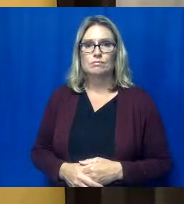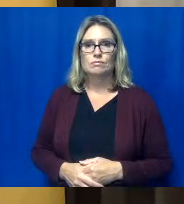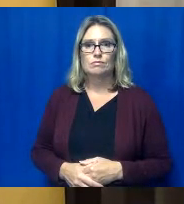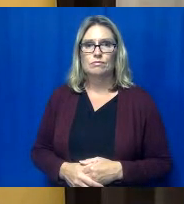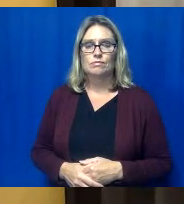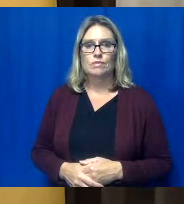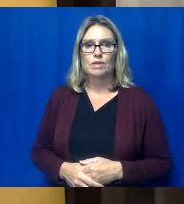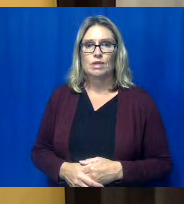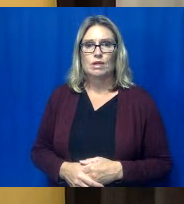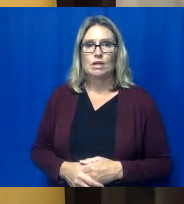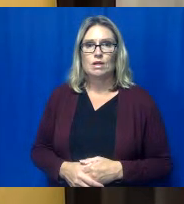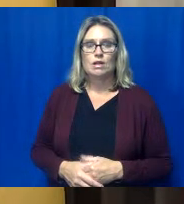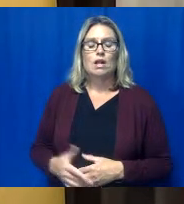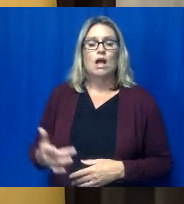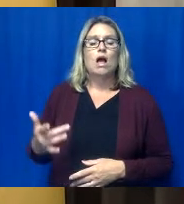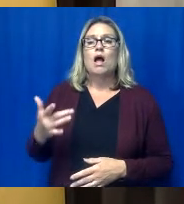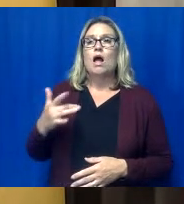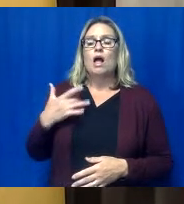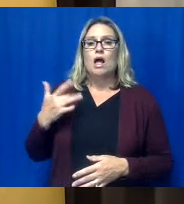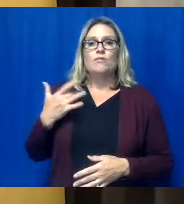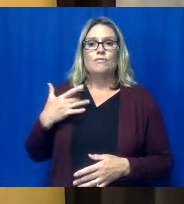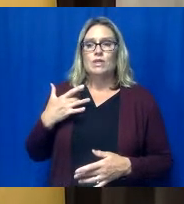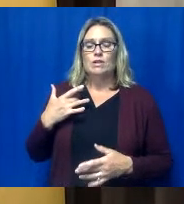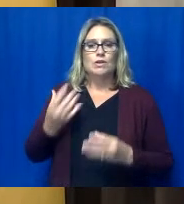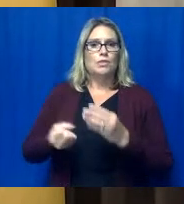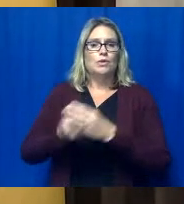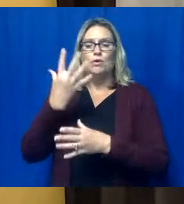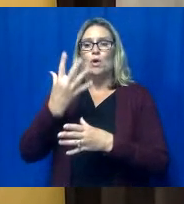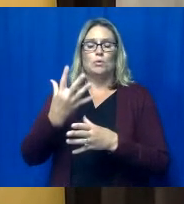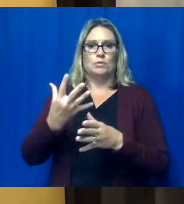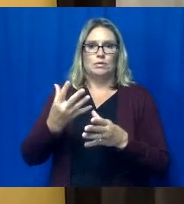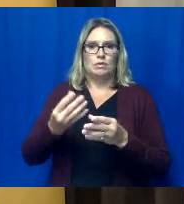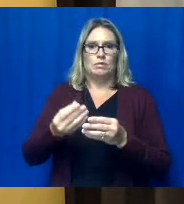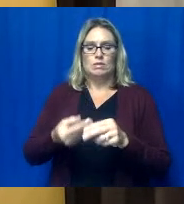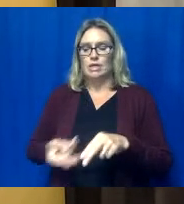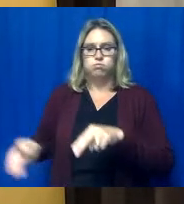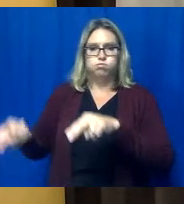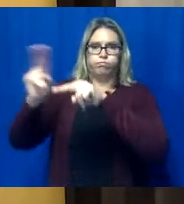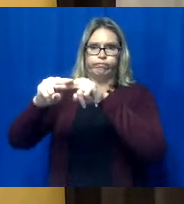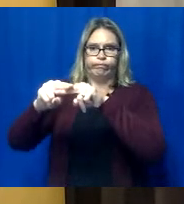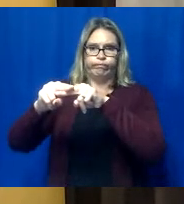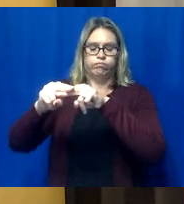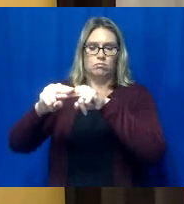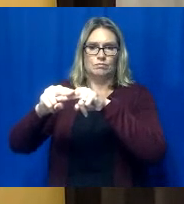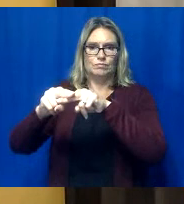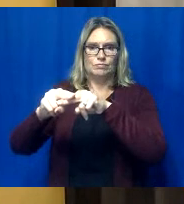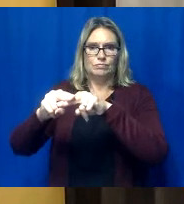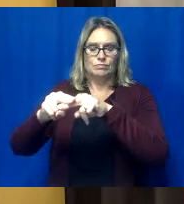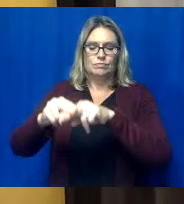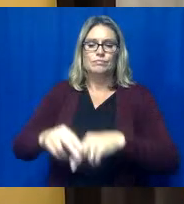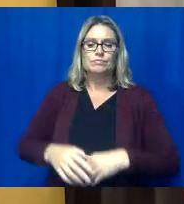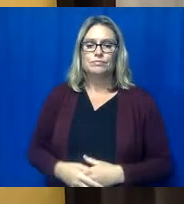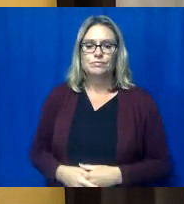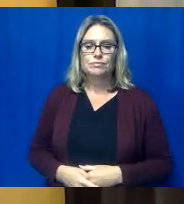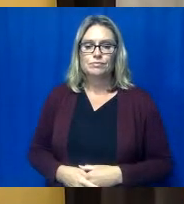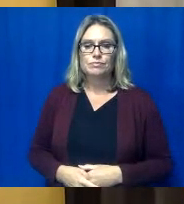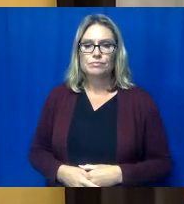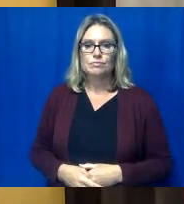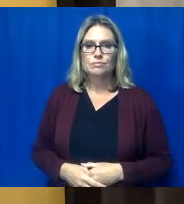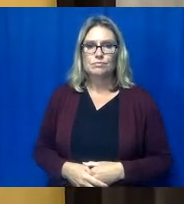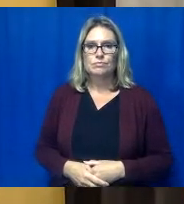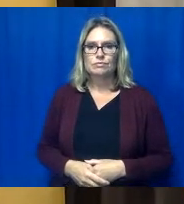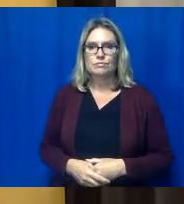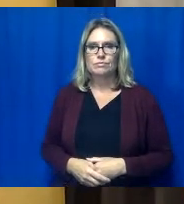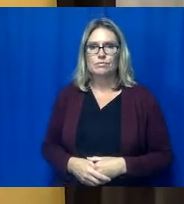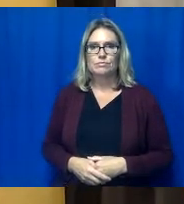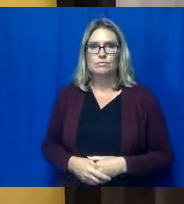which it is occurring that is kind of overwhelming what is currently happening. And as you've